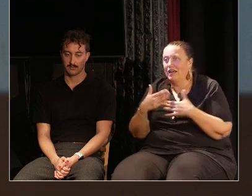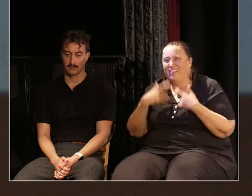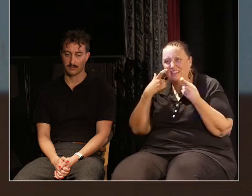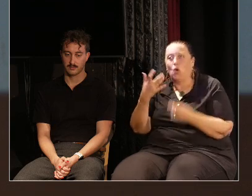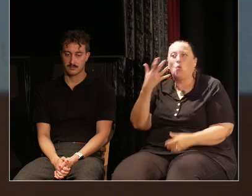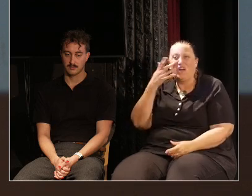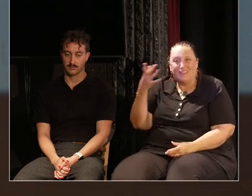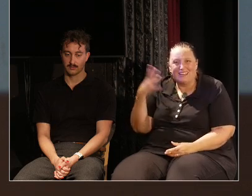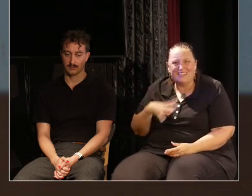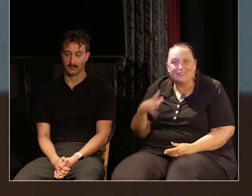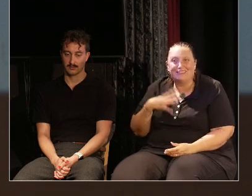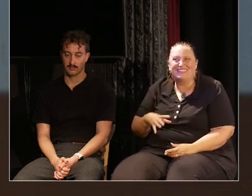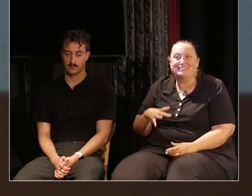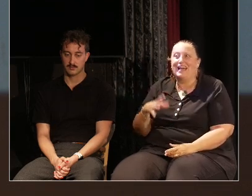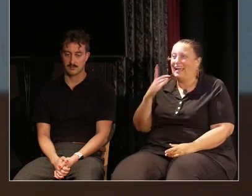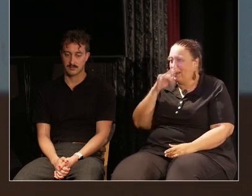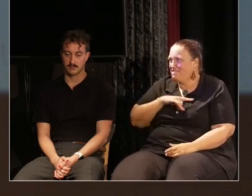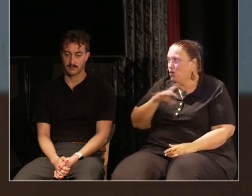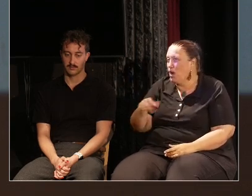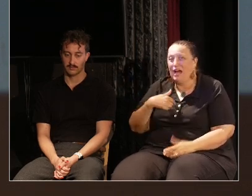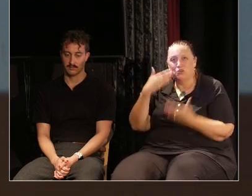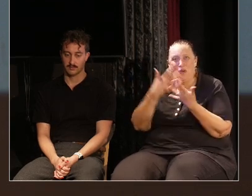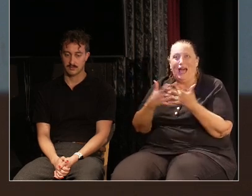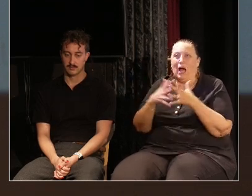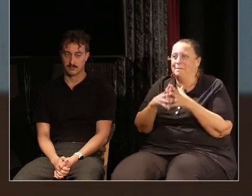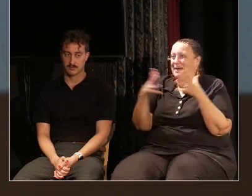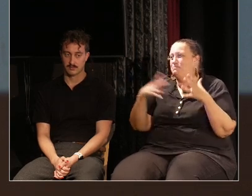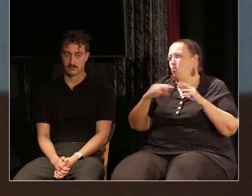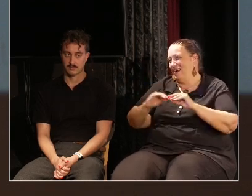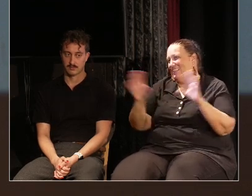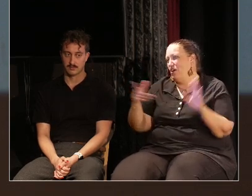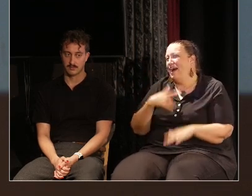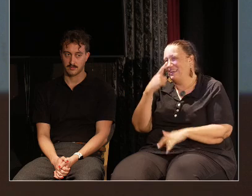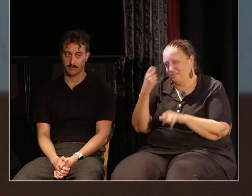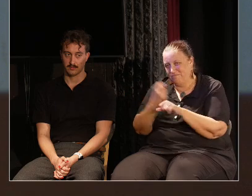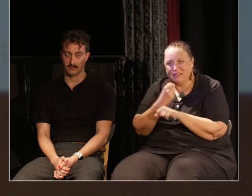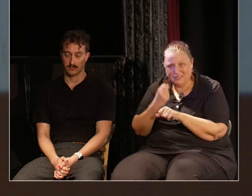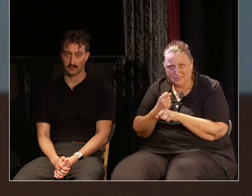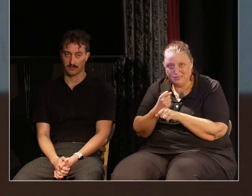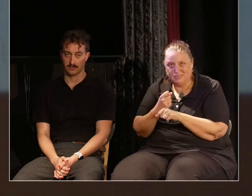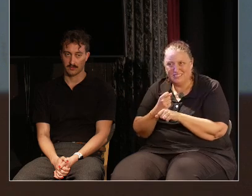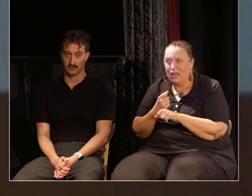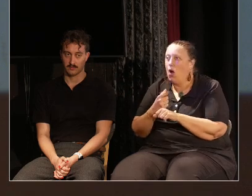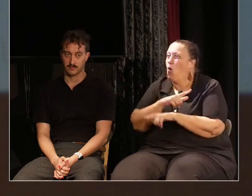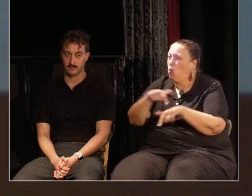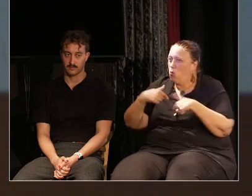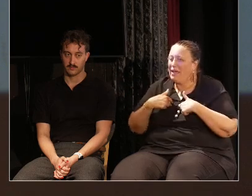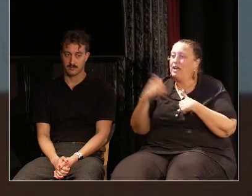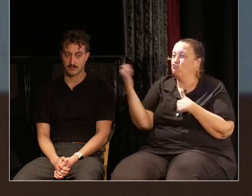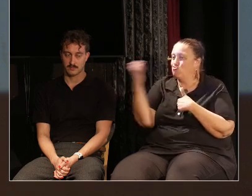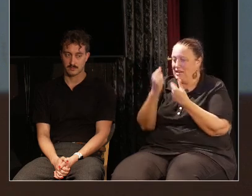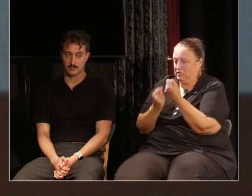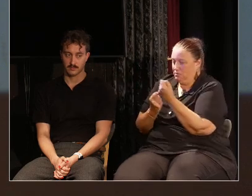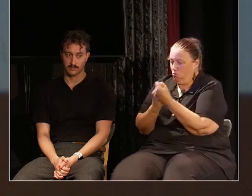doing that. I'm not sure how much clearer I could make that, but yes, the Greens will always support trans people, every